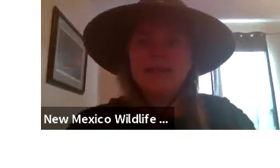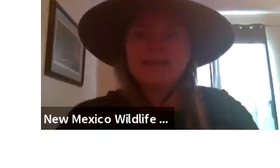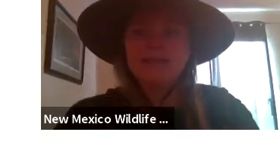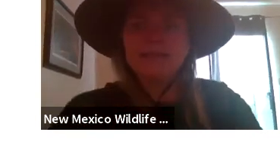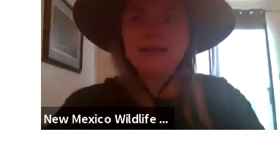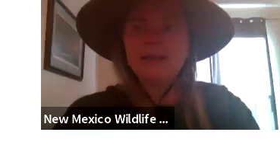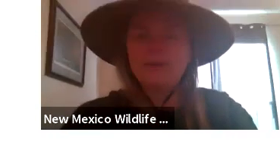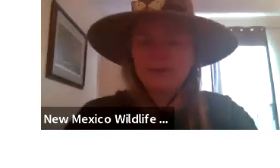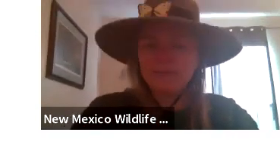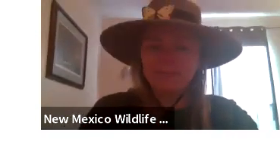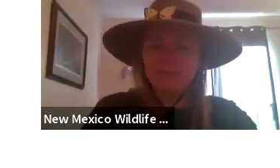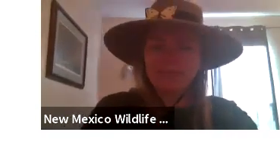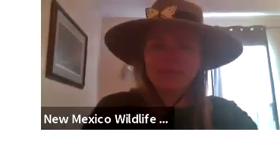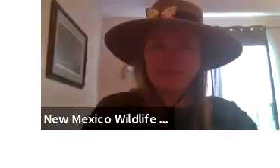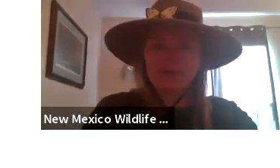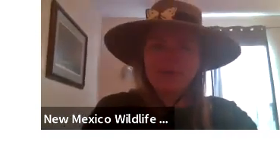Let's see.